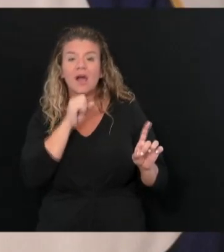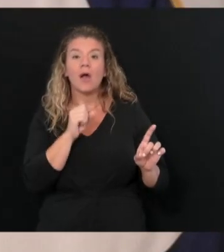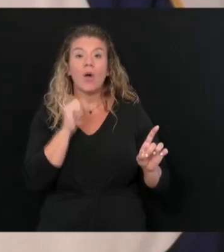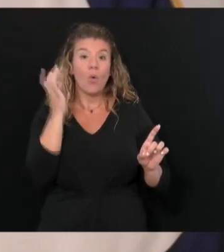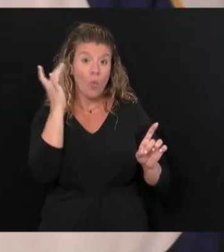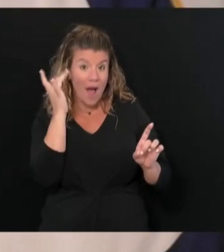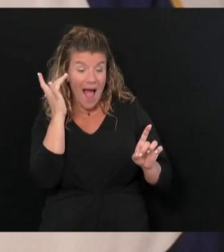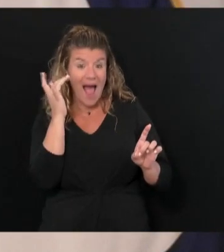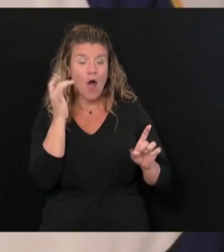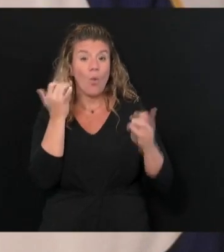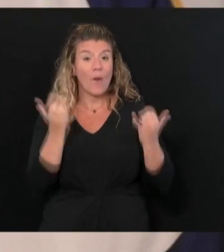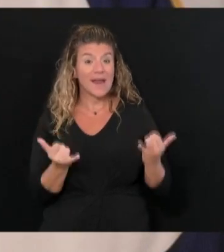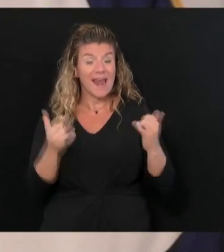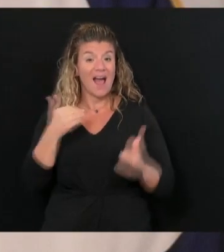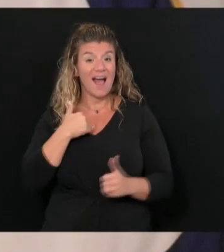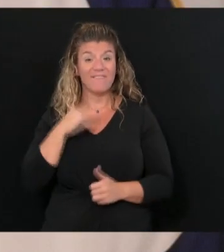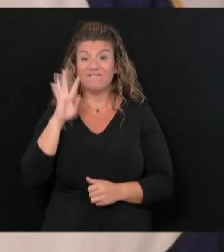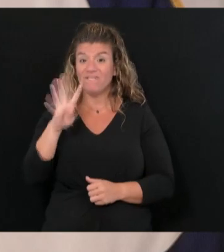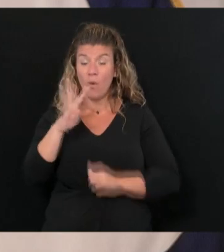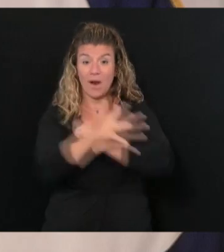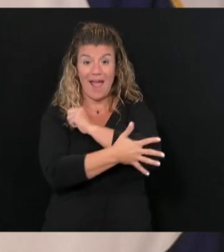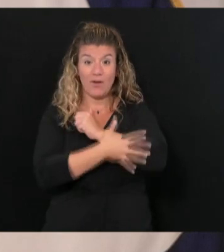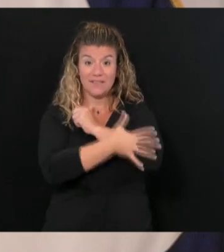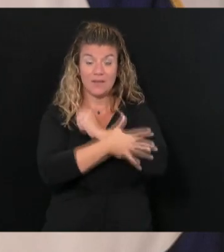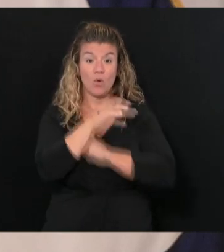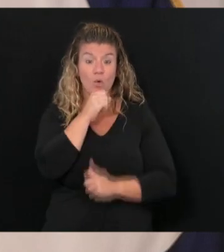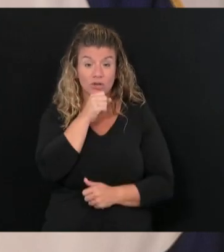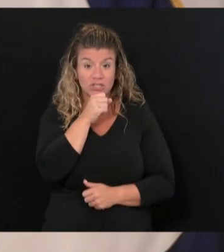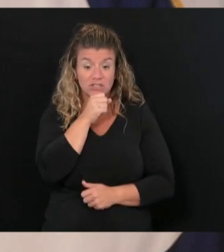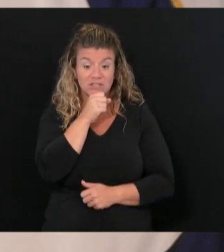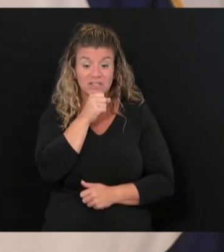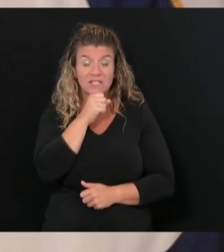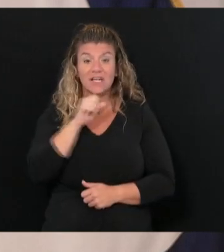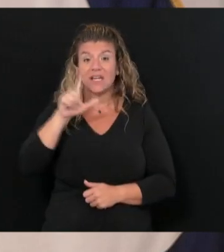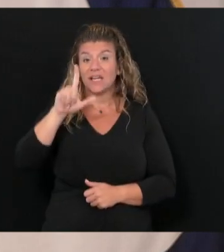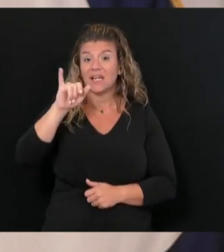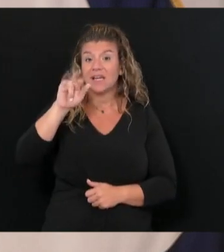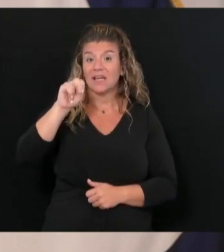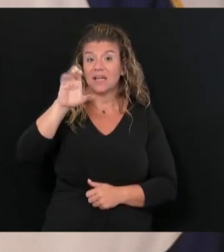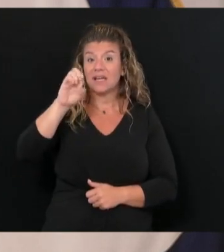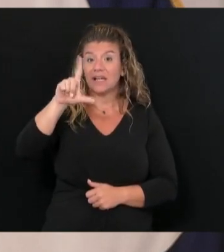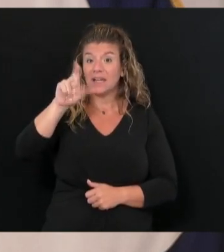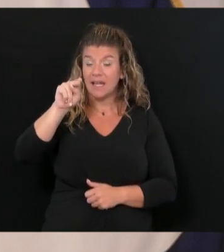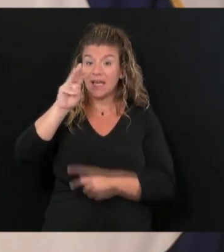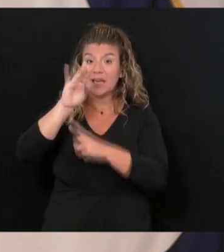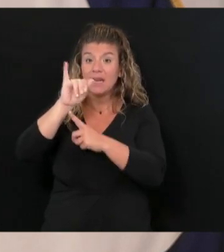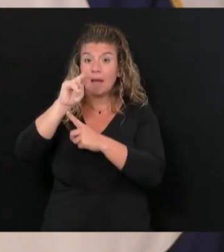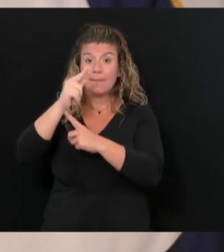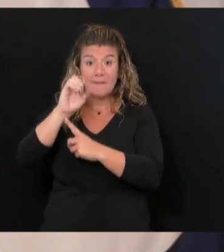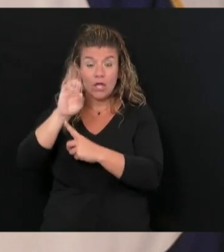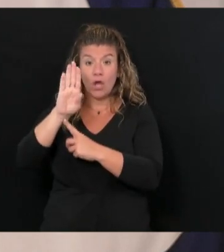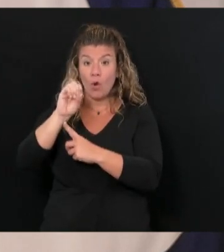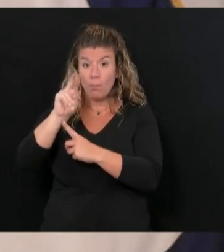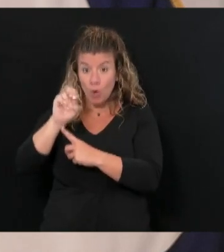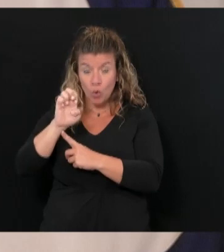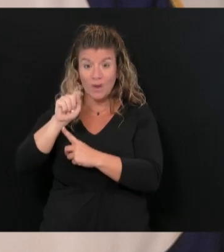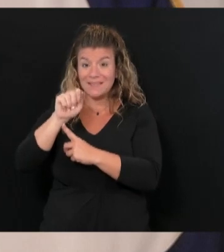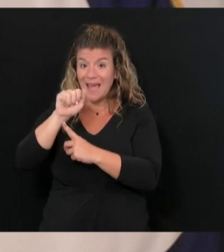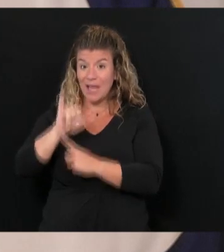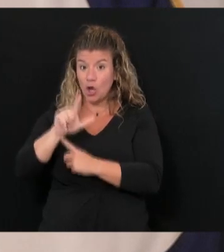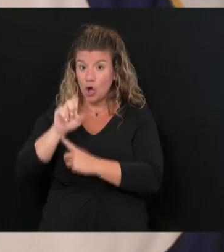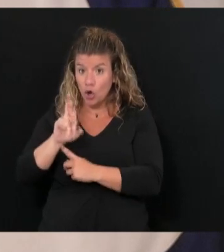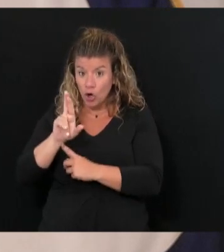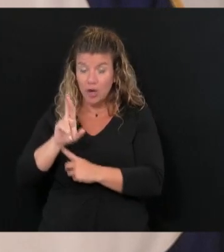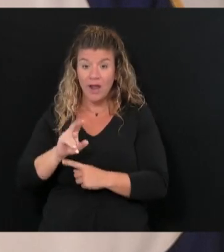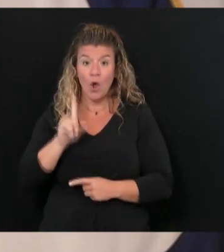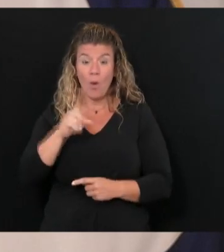said, we now have 4 counties that are orange, and that's Lincoln, Mingo, Boone, and Taylor County. And where